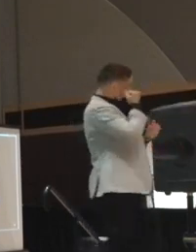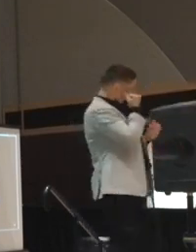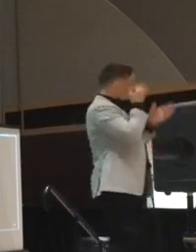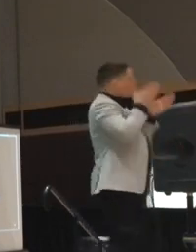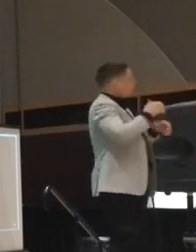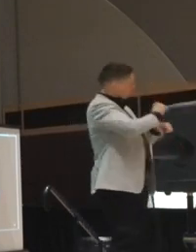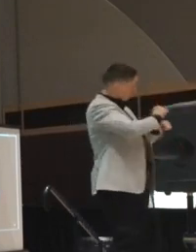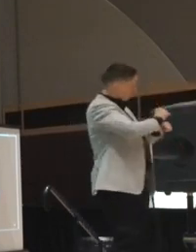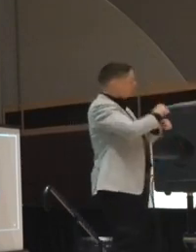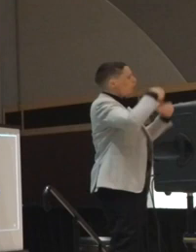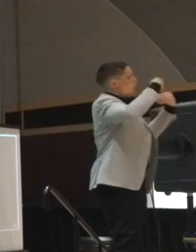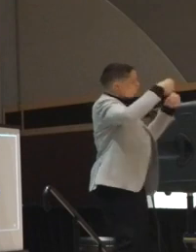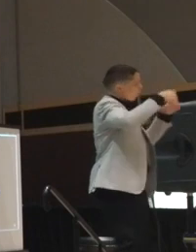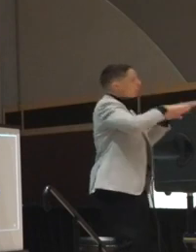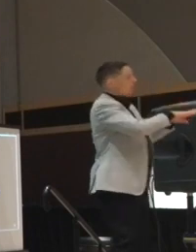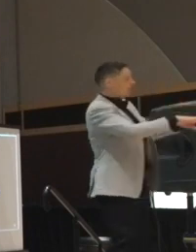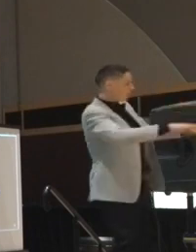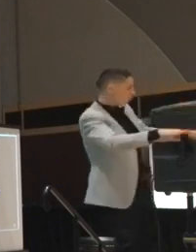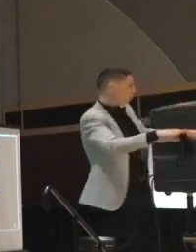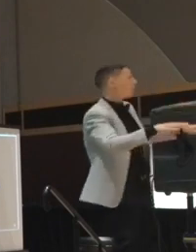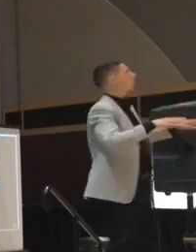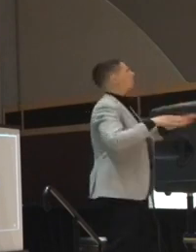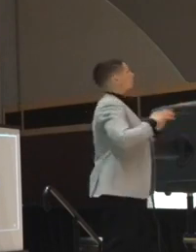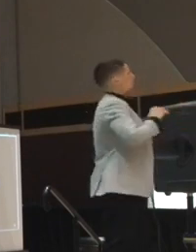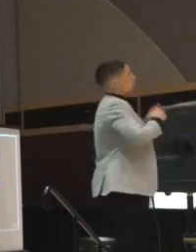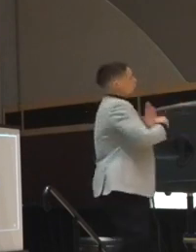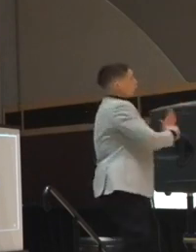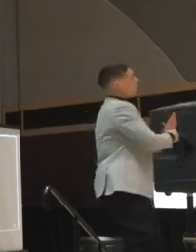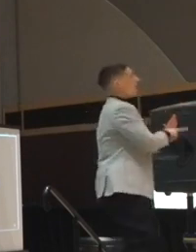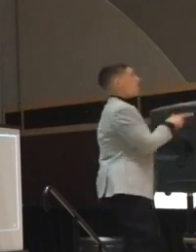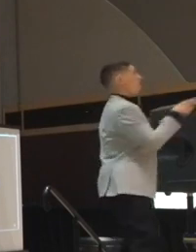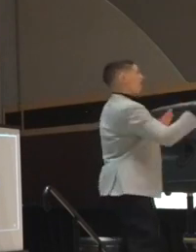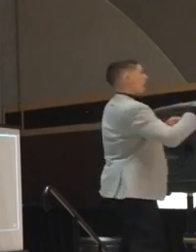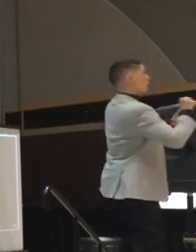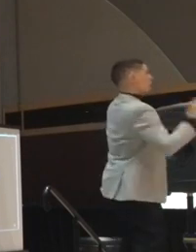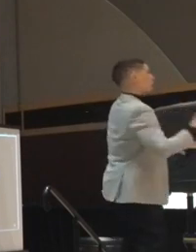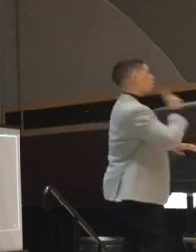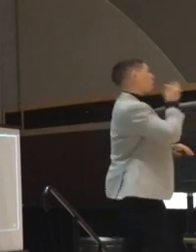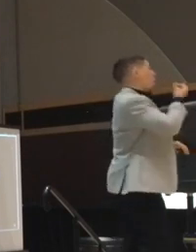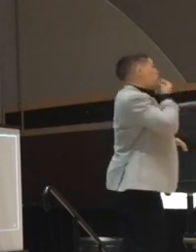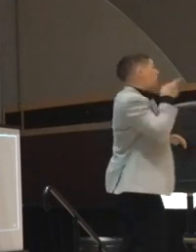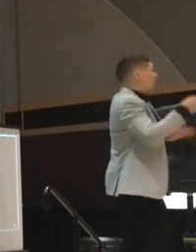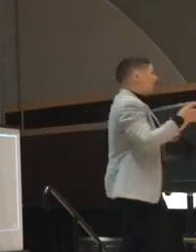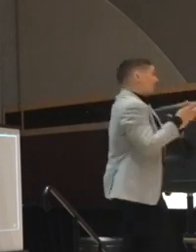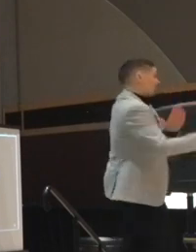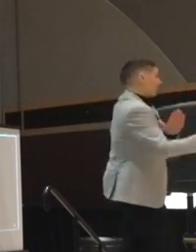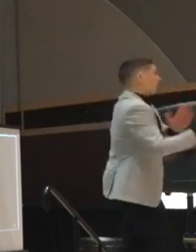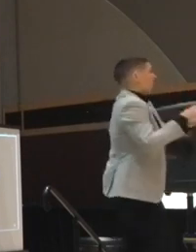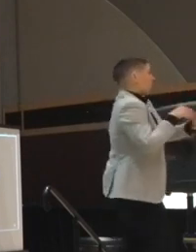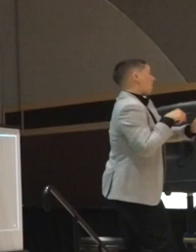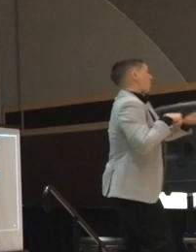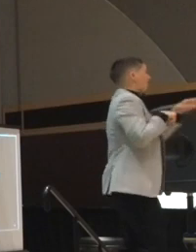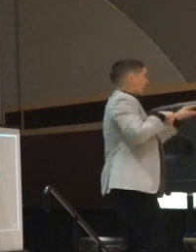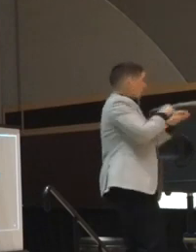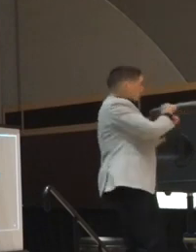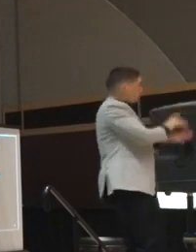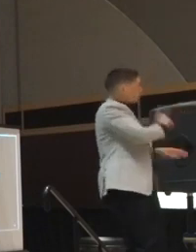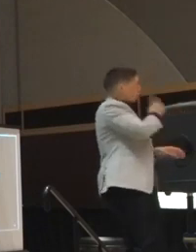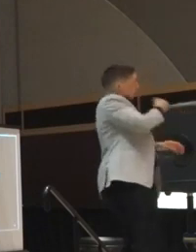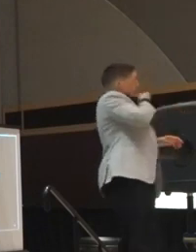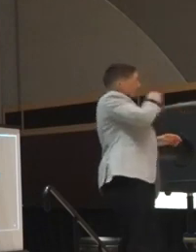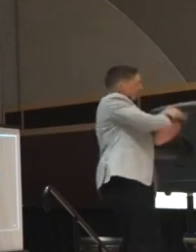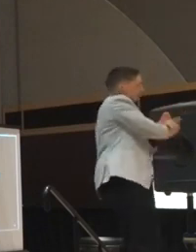these things, I'm seeing it. See, it's absolutely not abstract. It's also specific examples. It's bottom-up